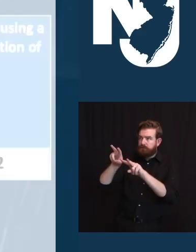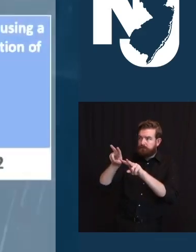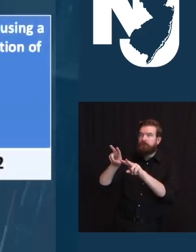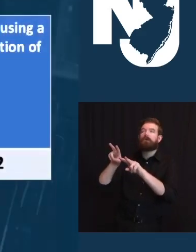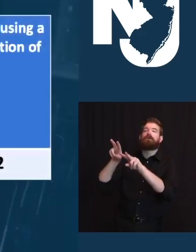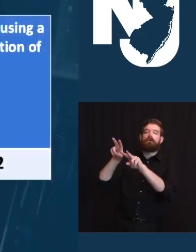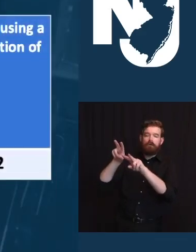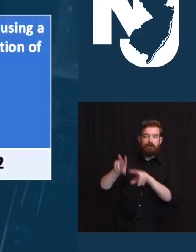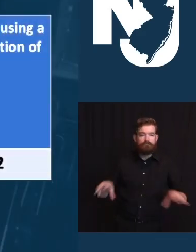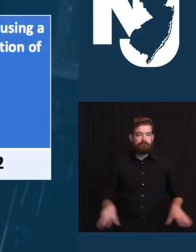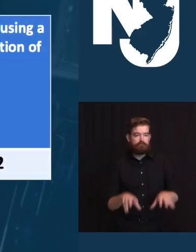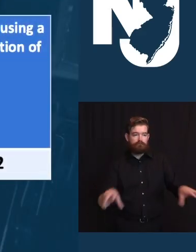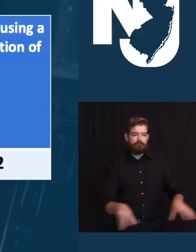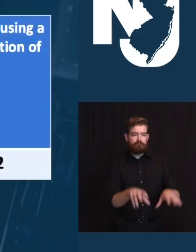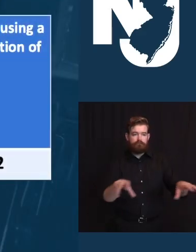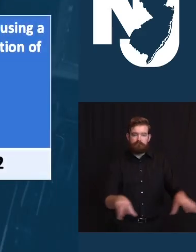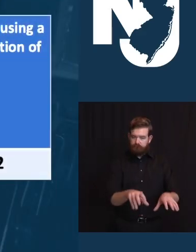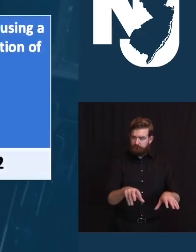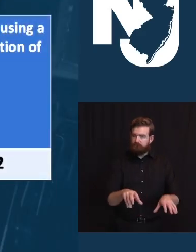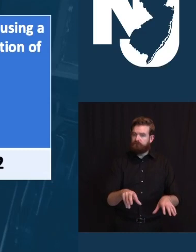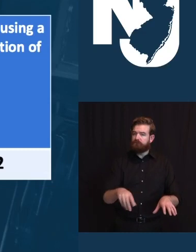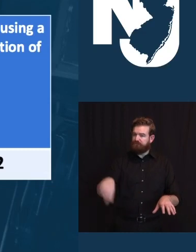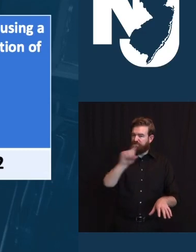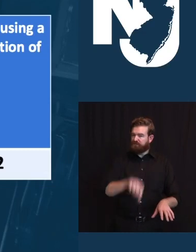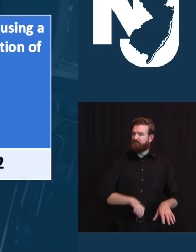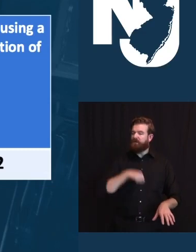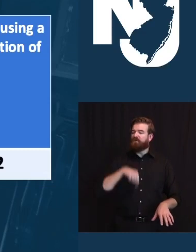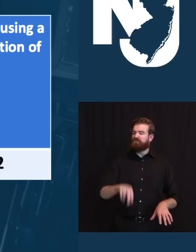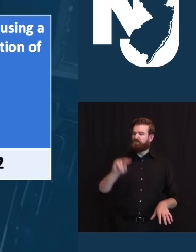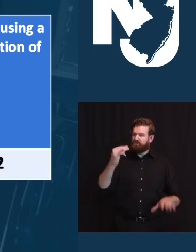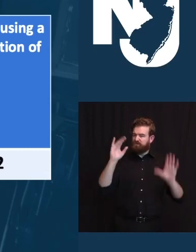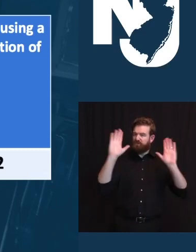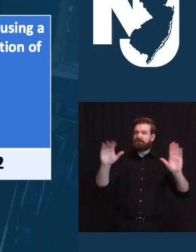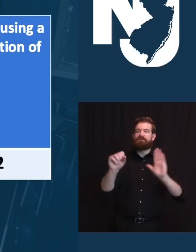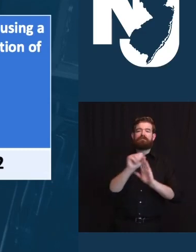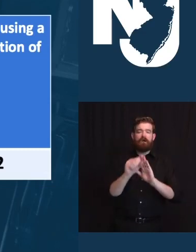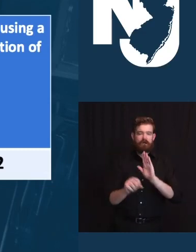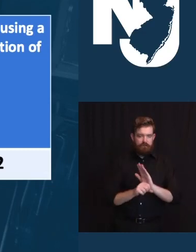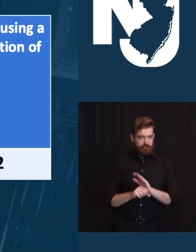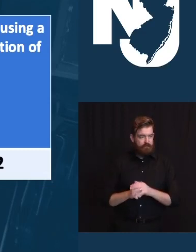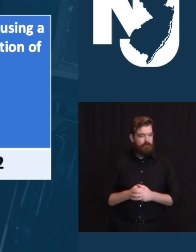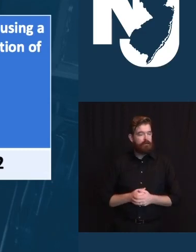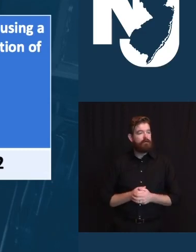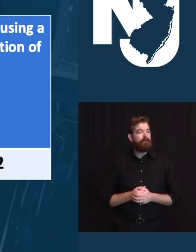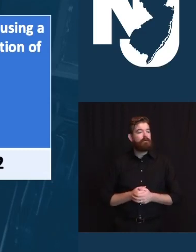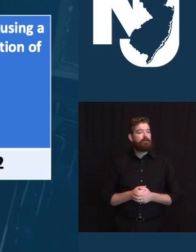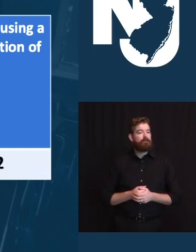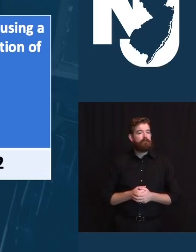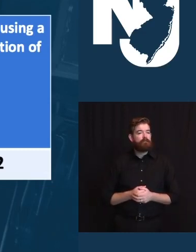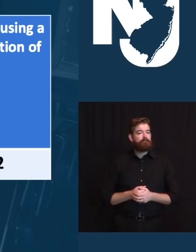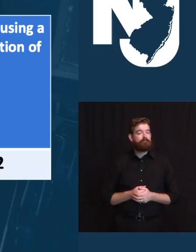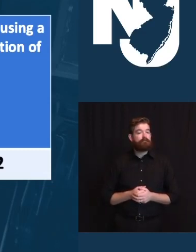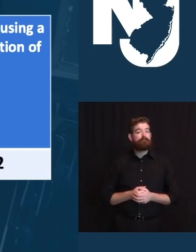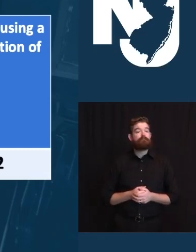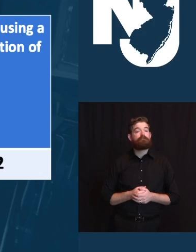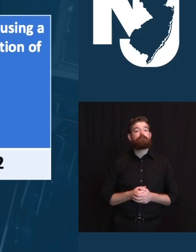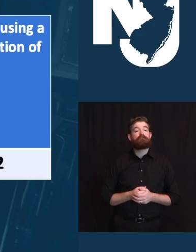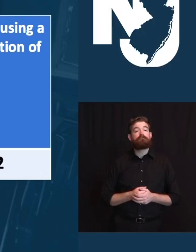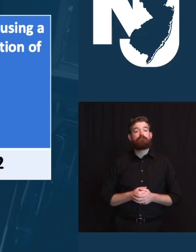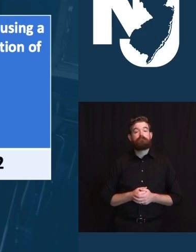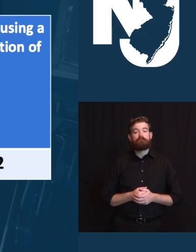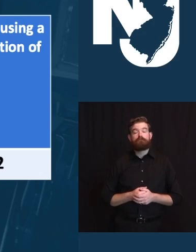switch a lot of gears today. Switching gears, I want to quickly update everyone on the school reopening plans being reviewed and finalized through the